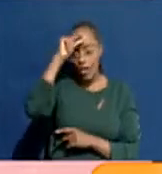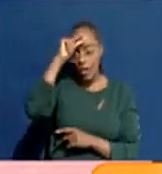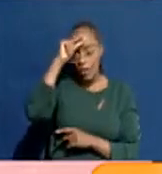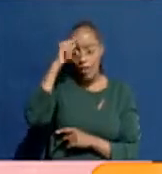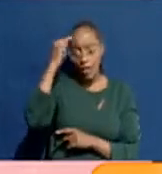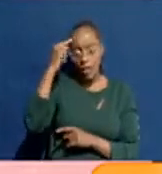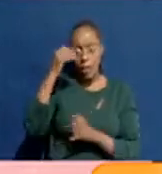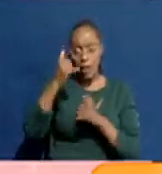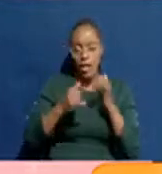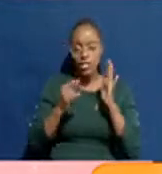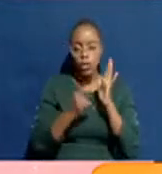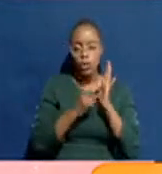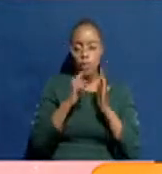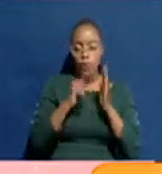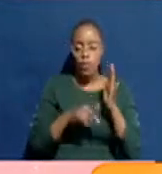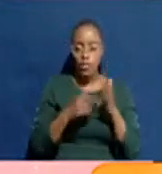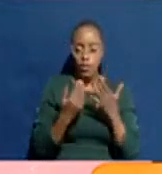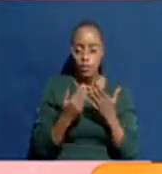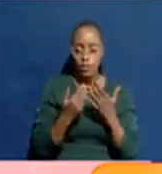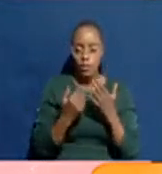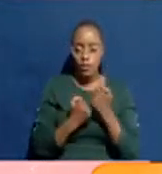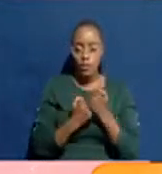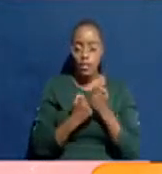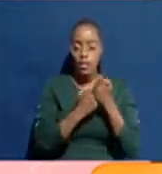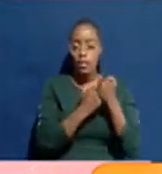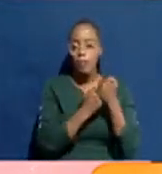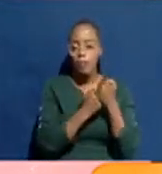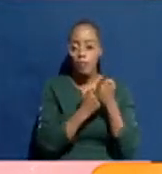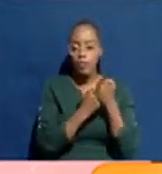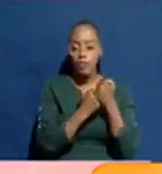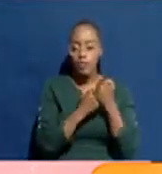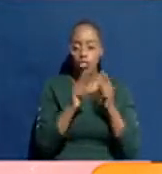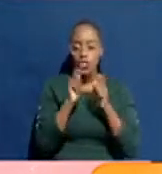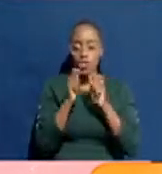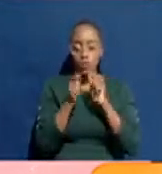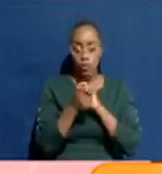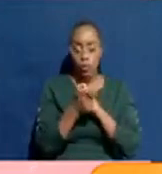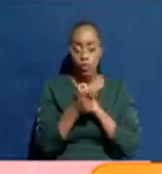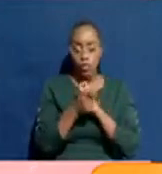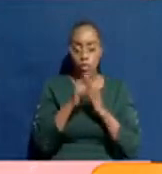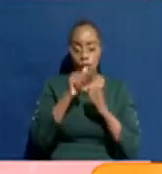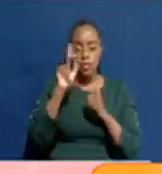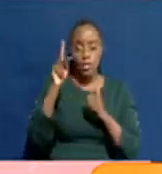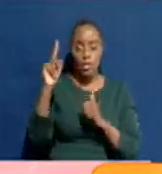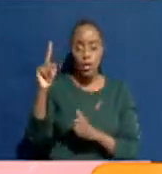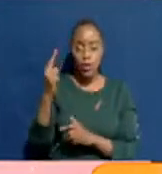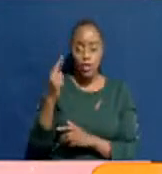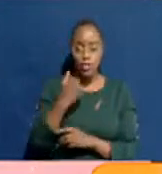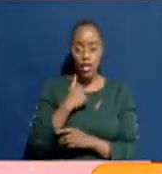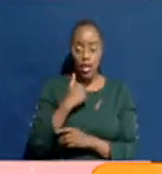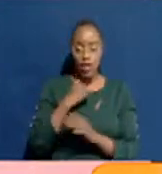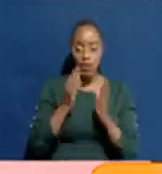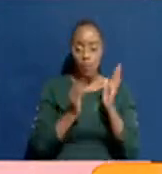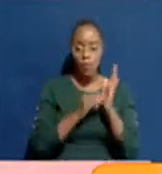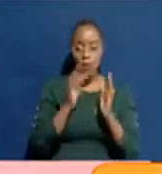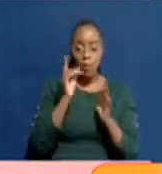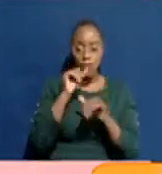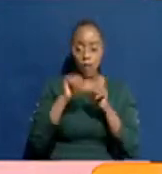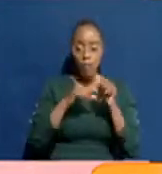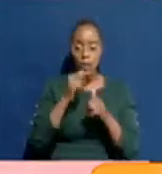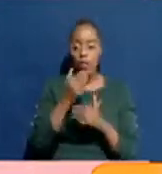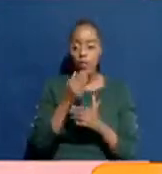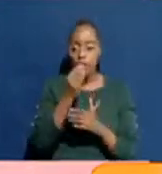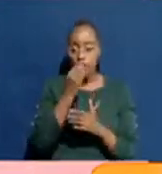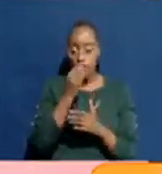I think my last point is I really support the transformation that Kenya Kwanza has put forward about